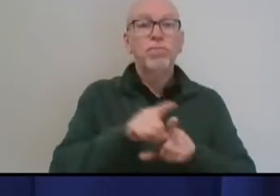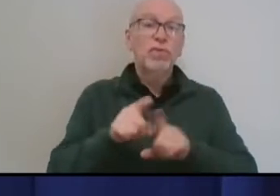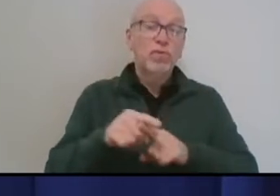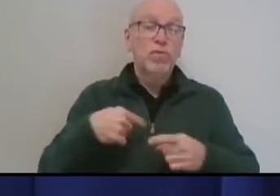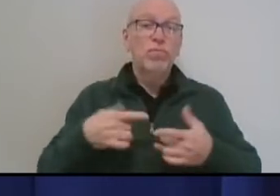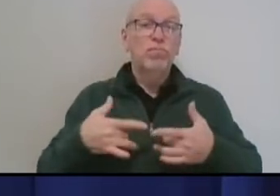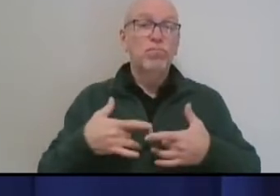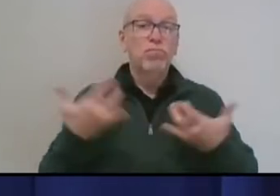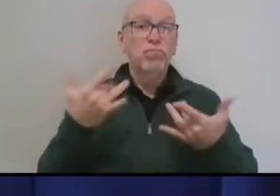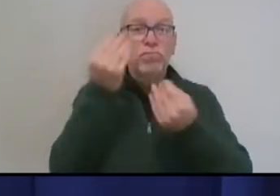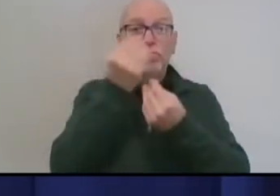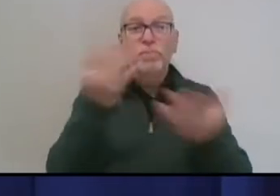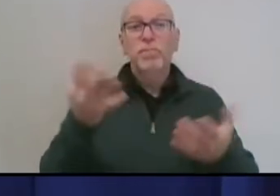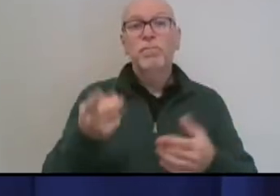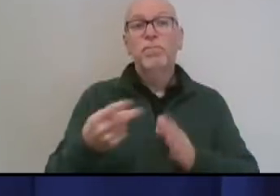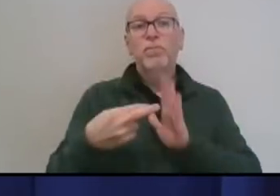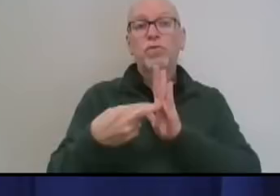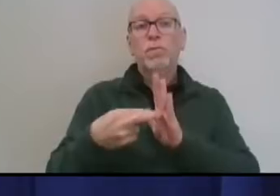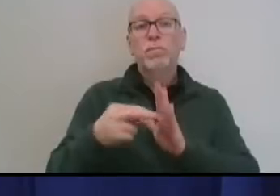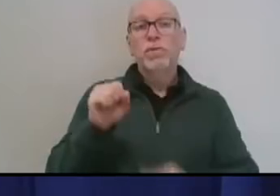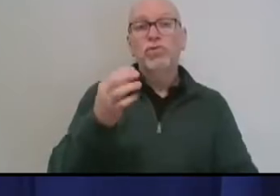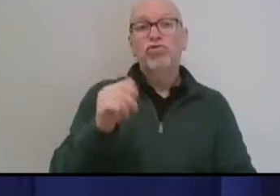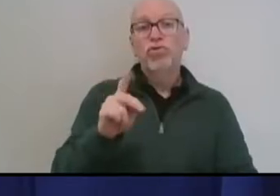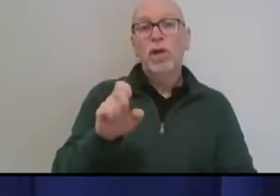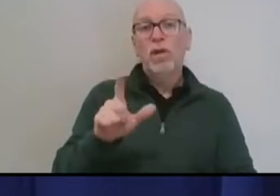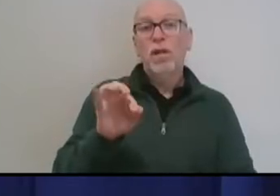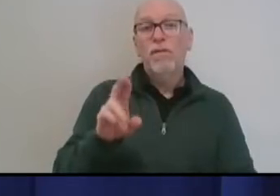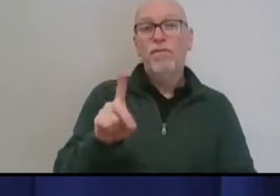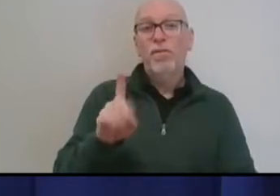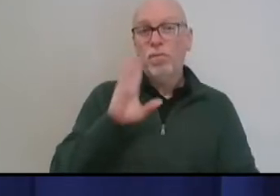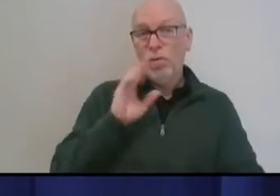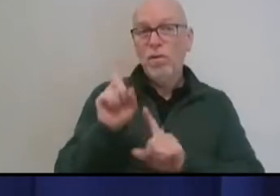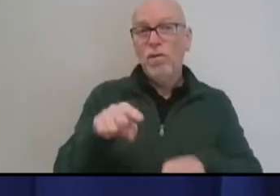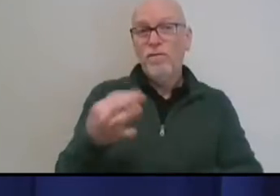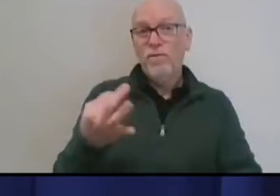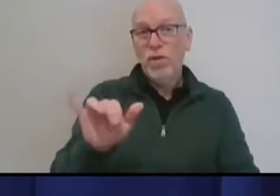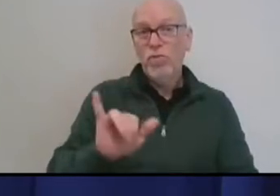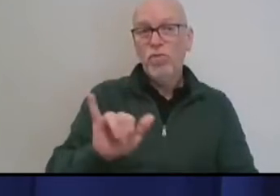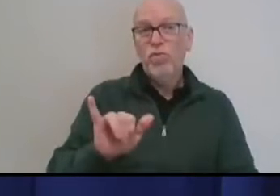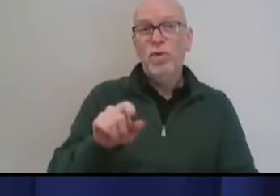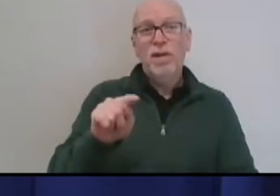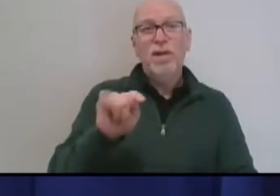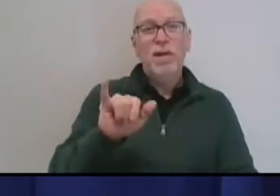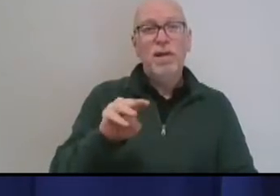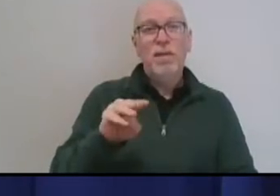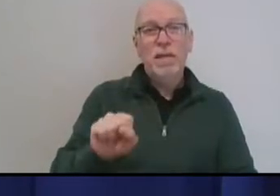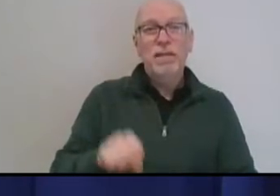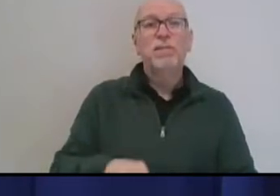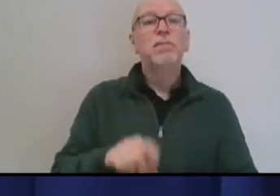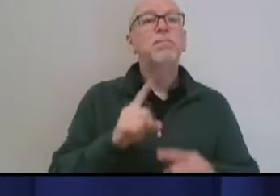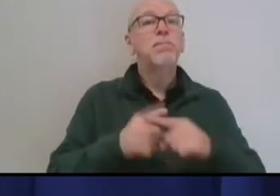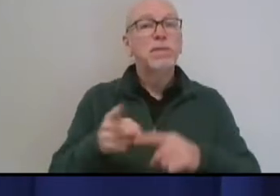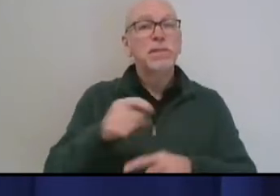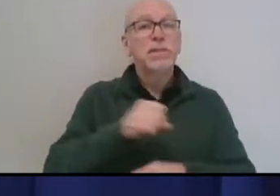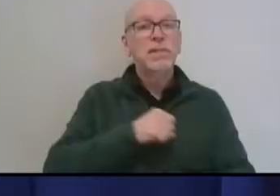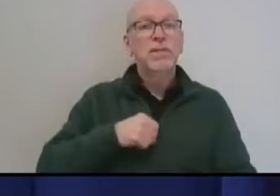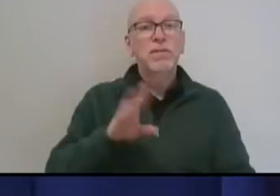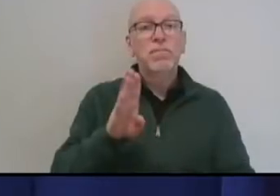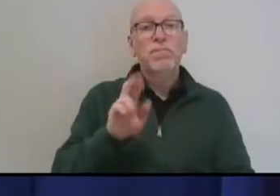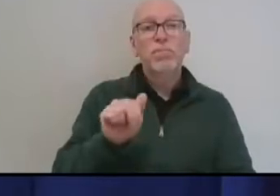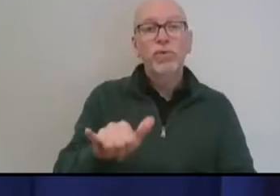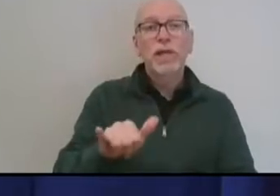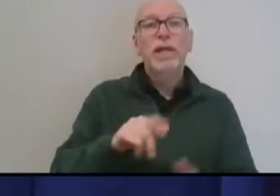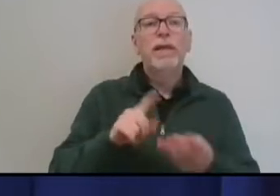report that Representative Shackelford will also be out Friday at the IMS, as will Senator Bray, as will